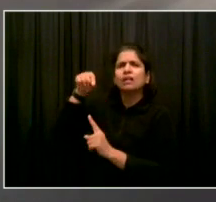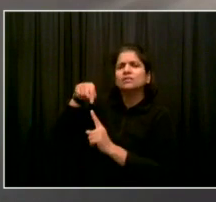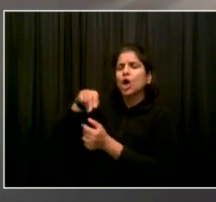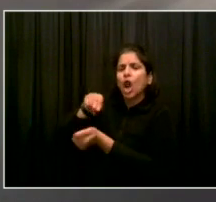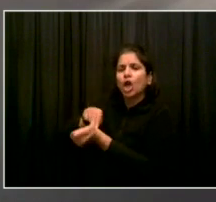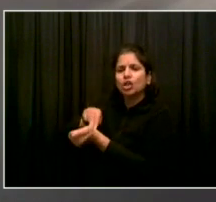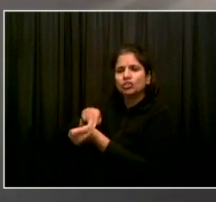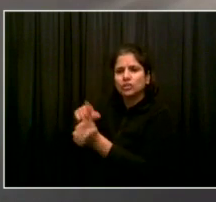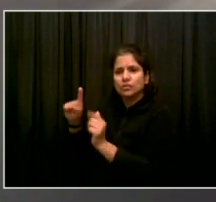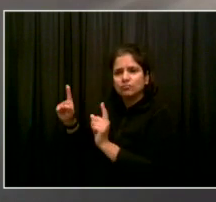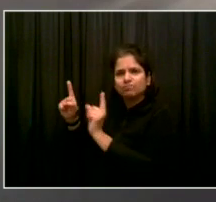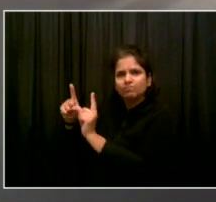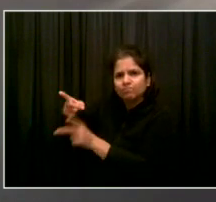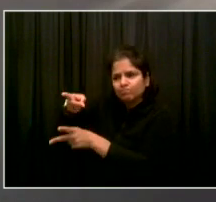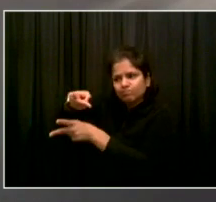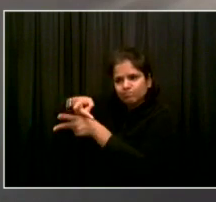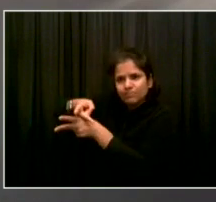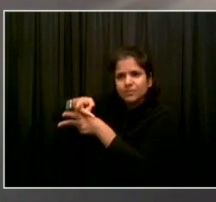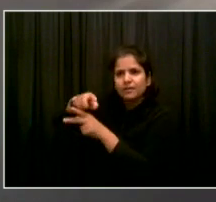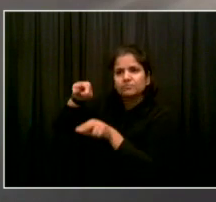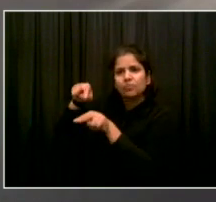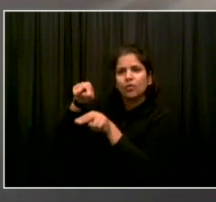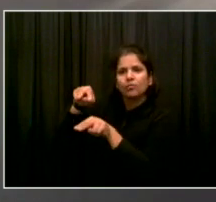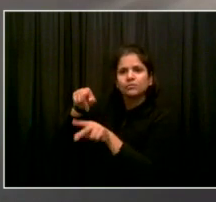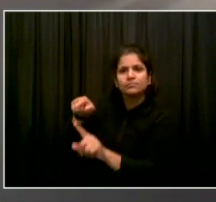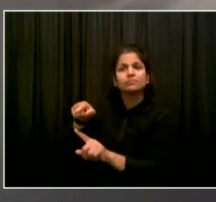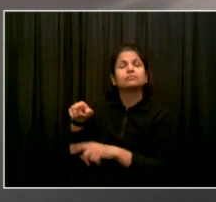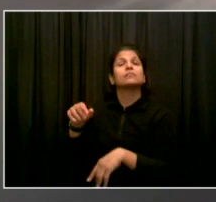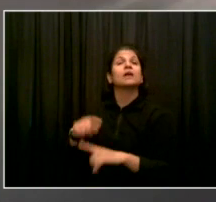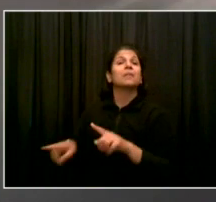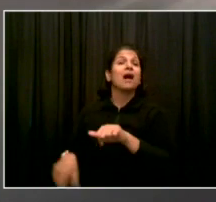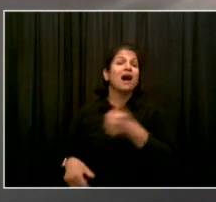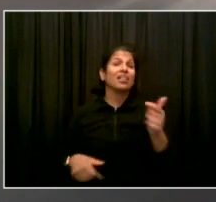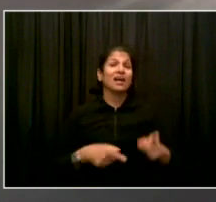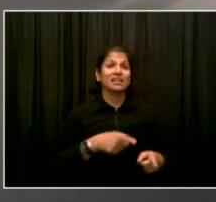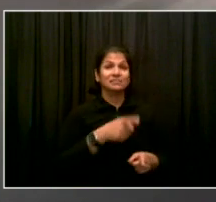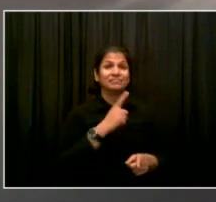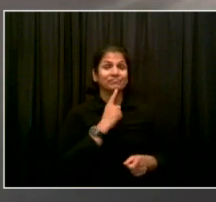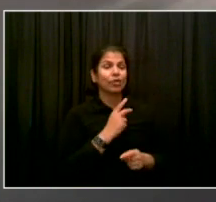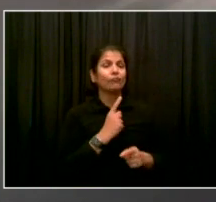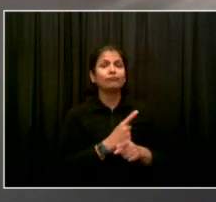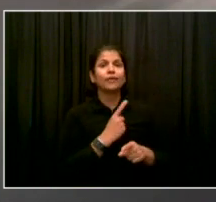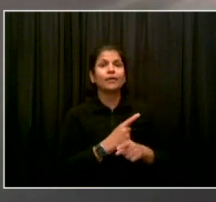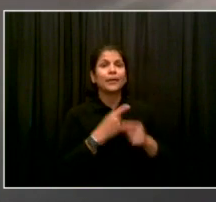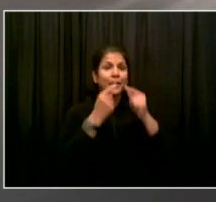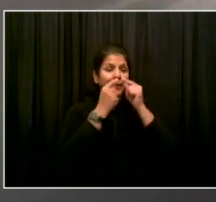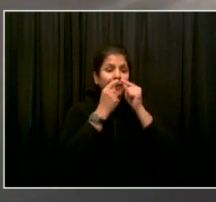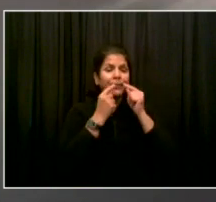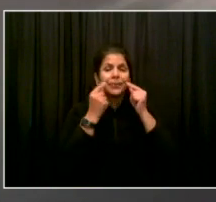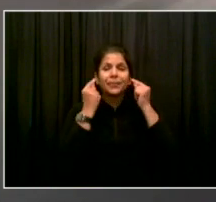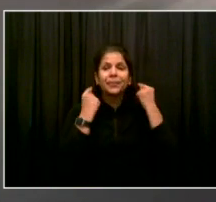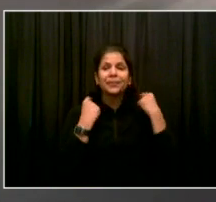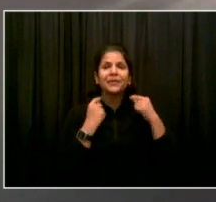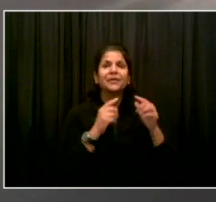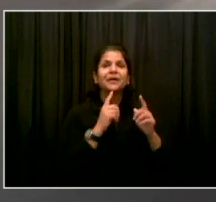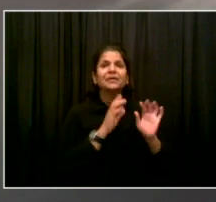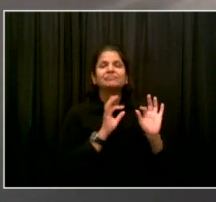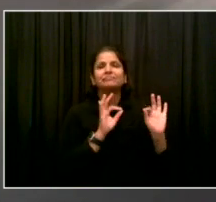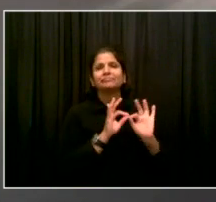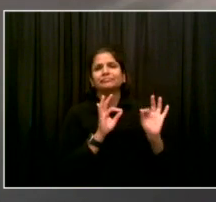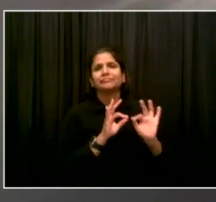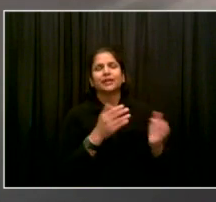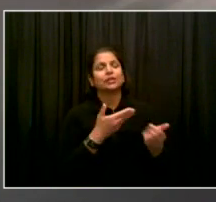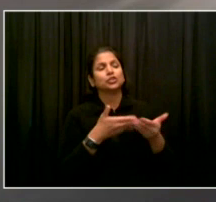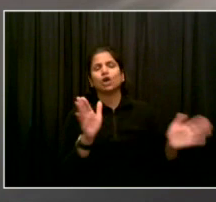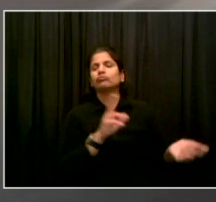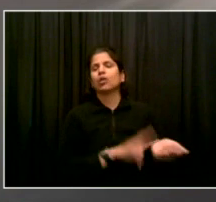regular medical floor because they need oxygen but don't need a ventilator, then a nurse can take